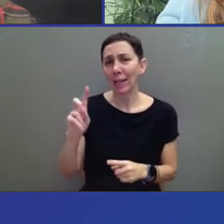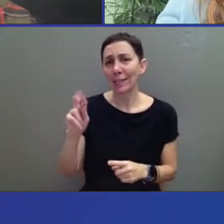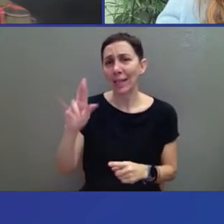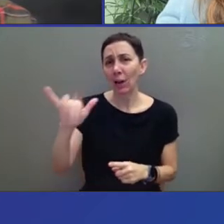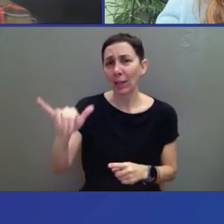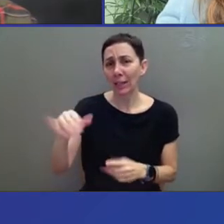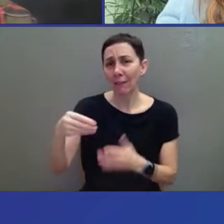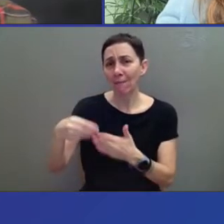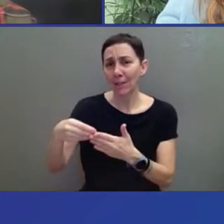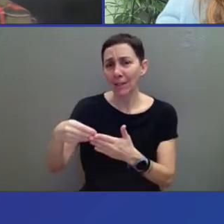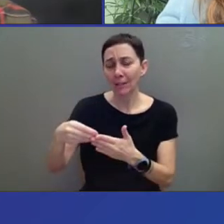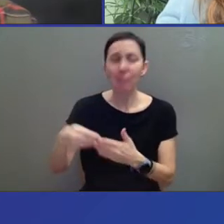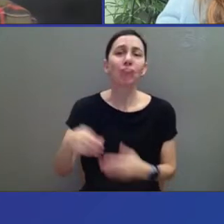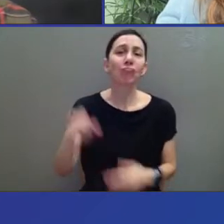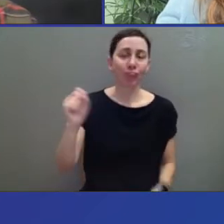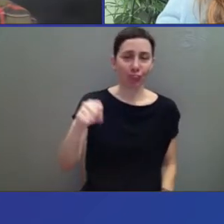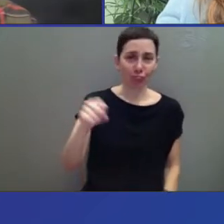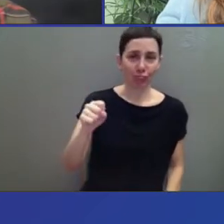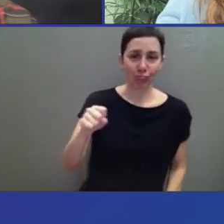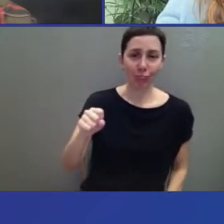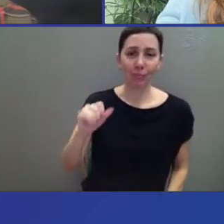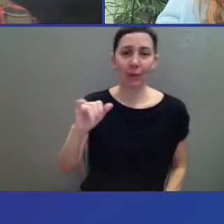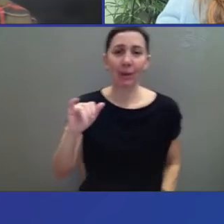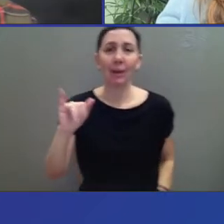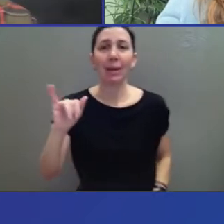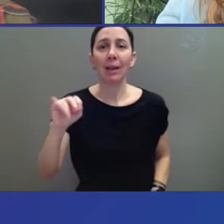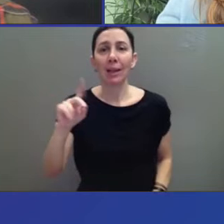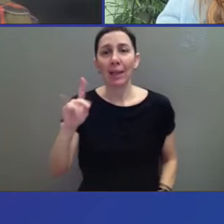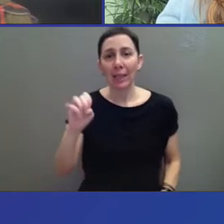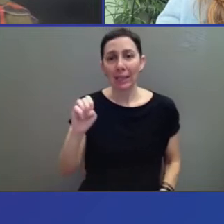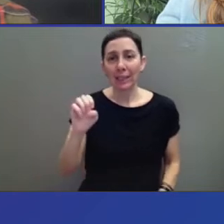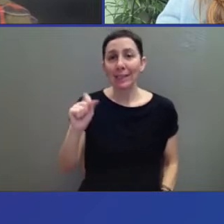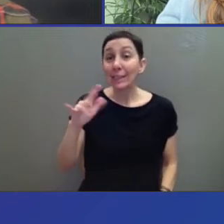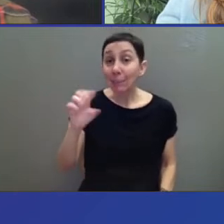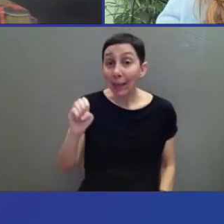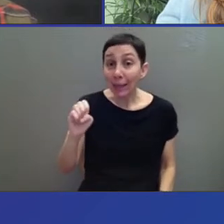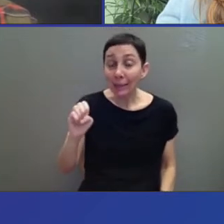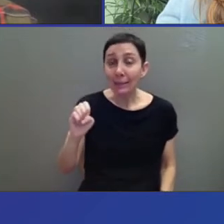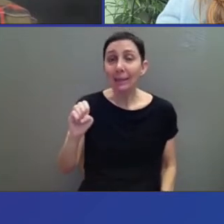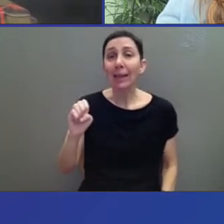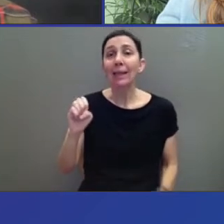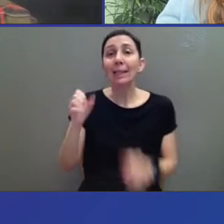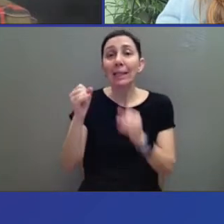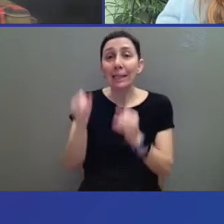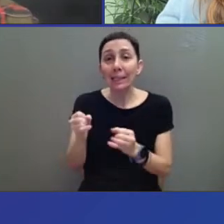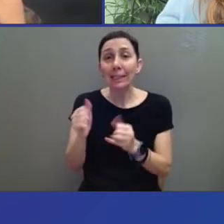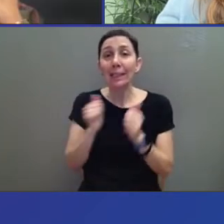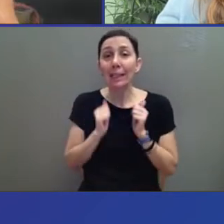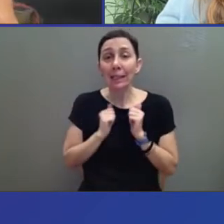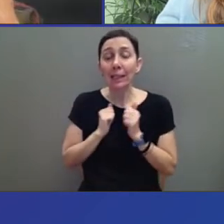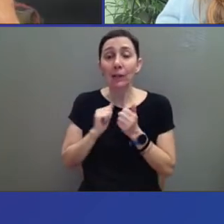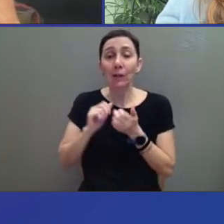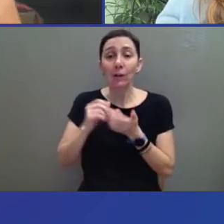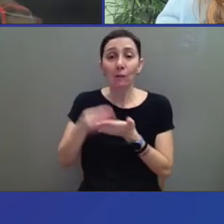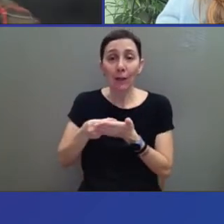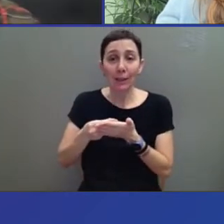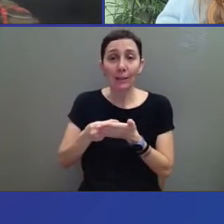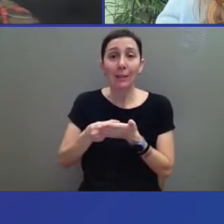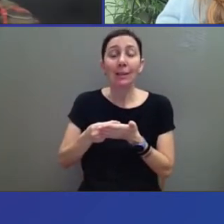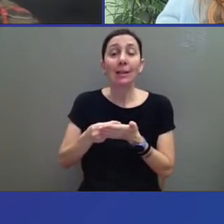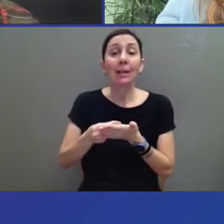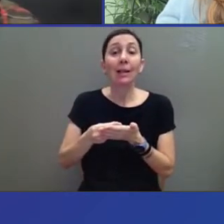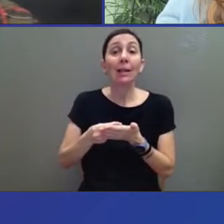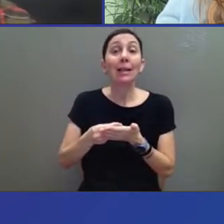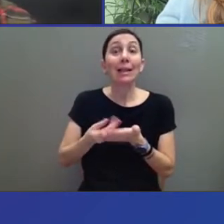to. So IndieSpace and the Indie Theater Fund, who signed papers to merge